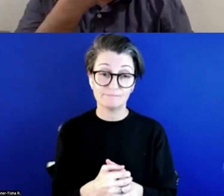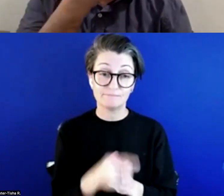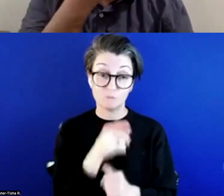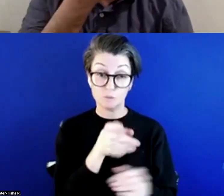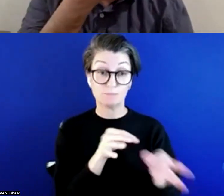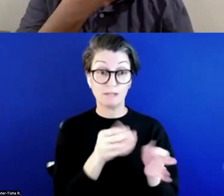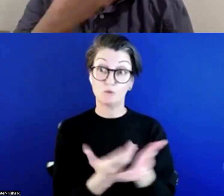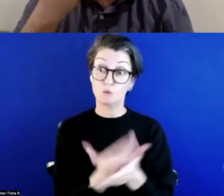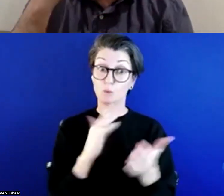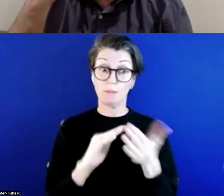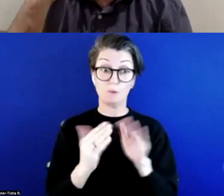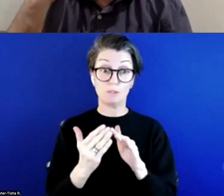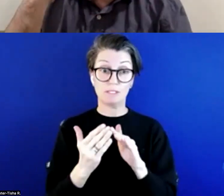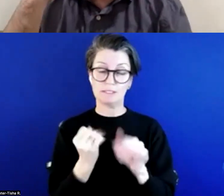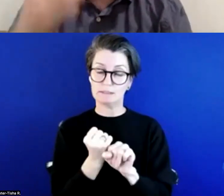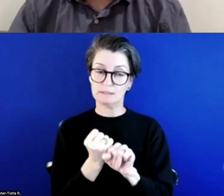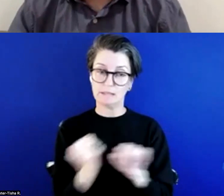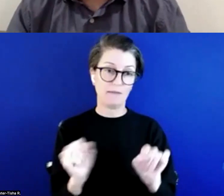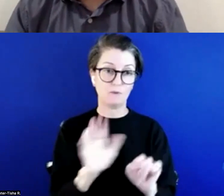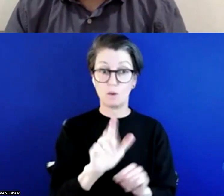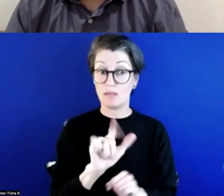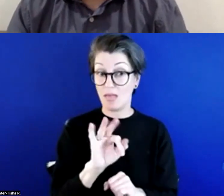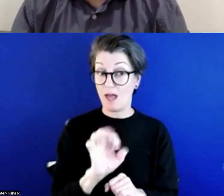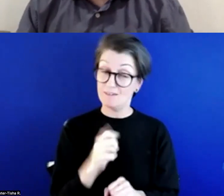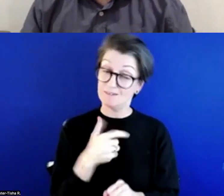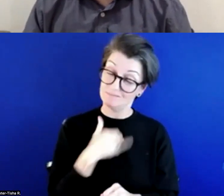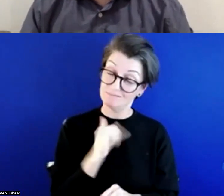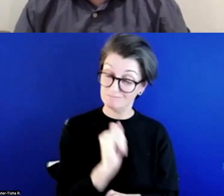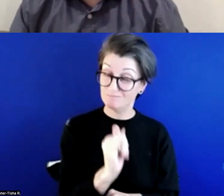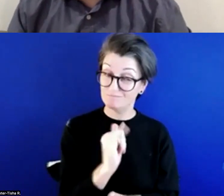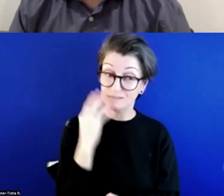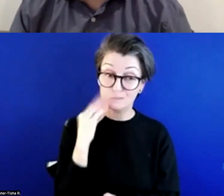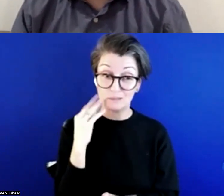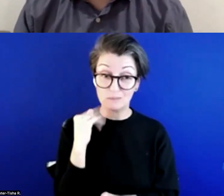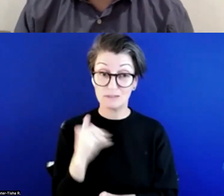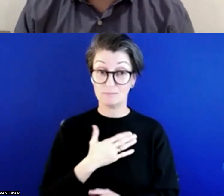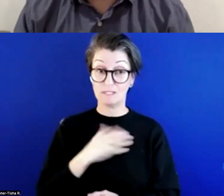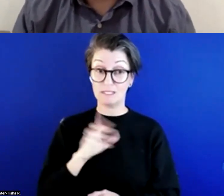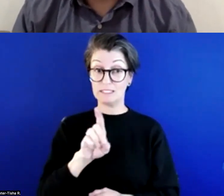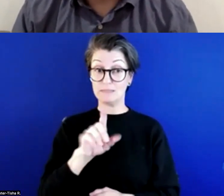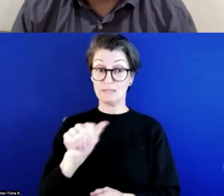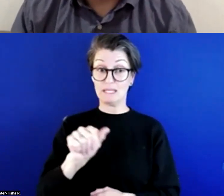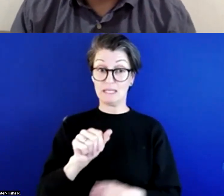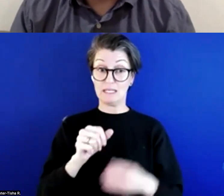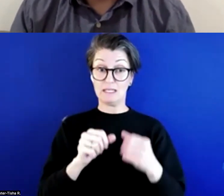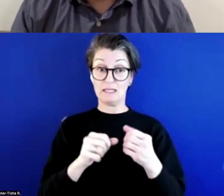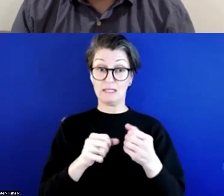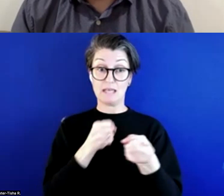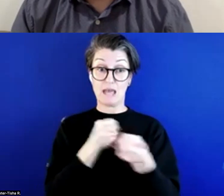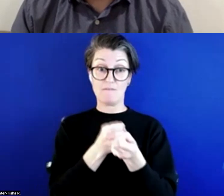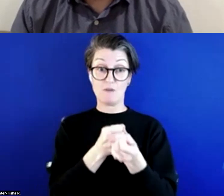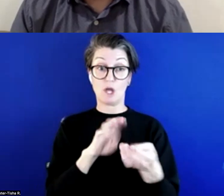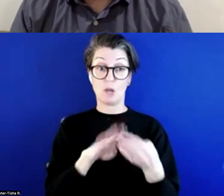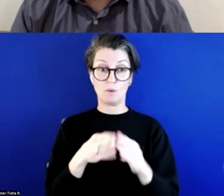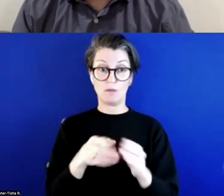in the same boat as you, that ironically enough, the disability advocacy community is what really gave me purpose